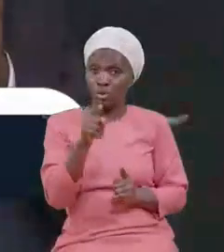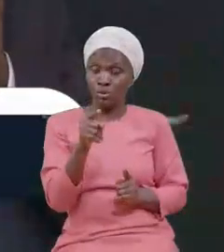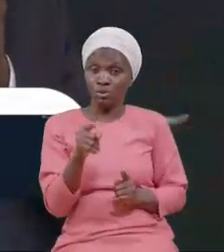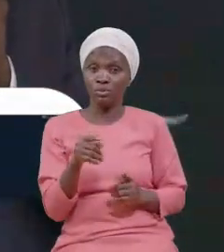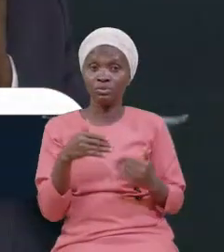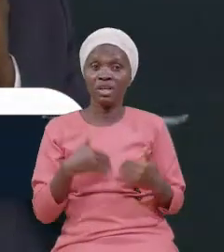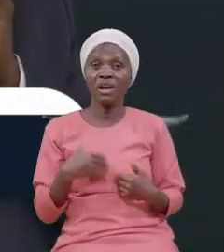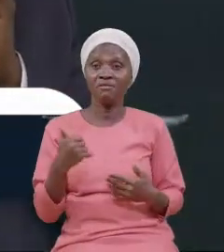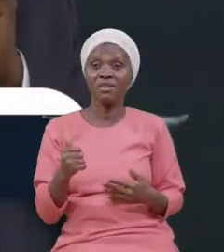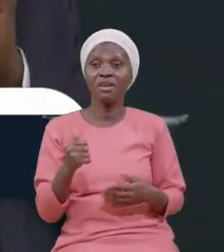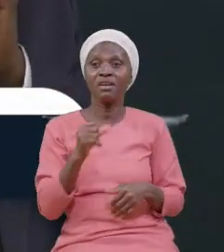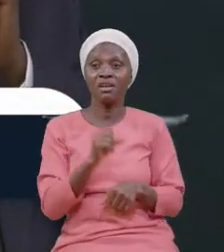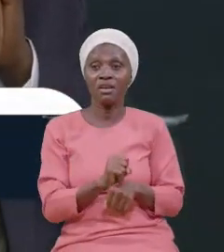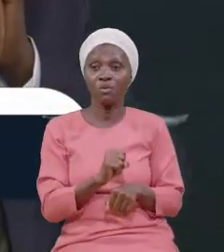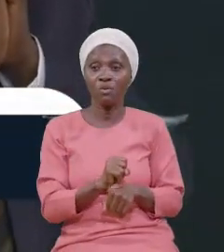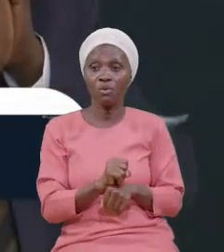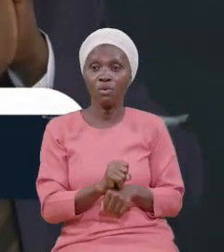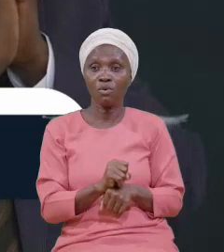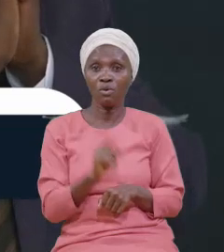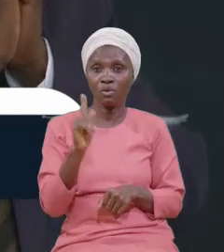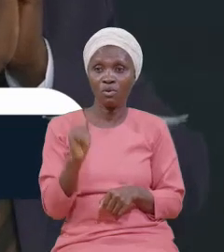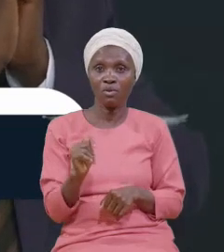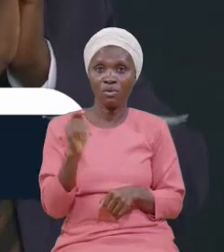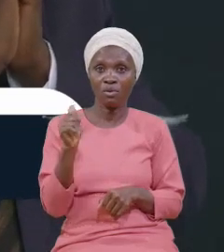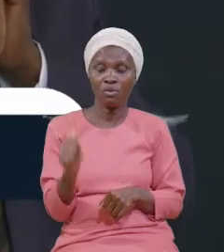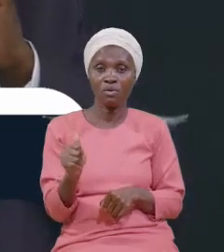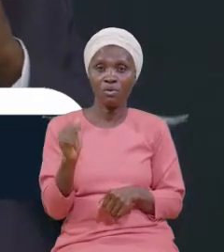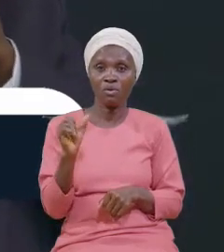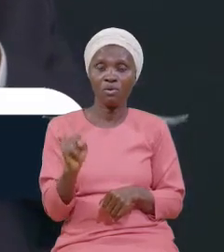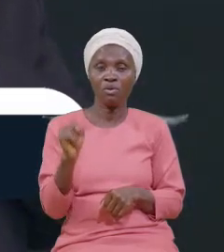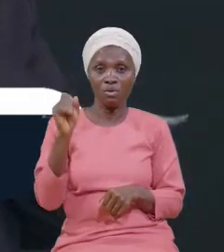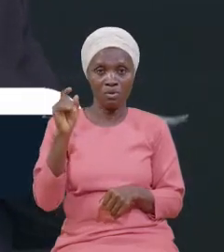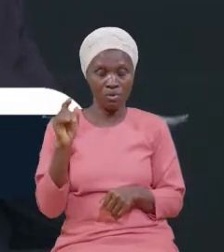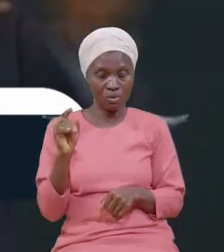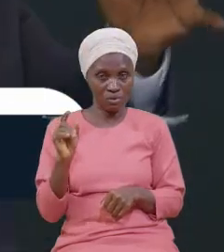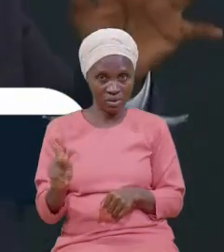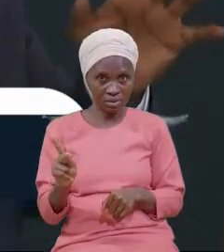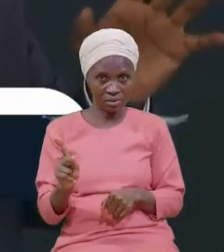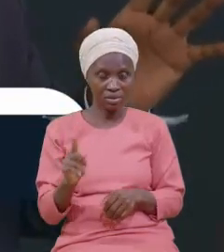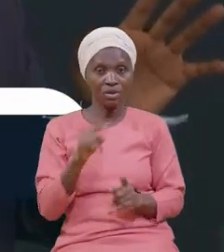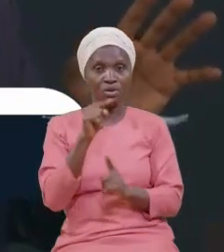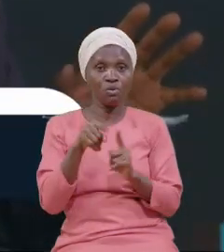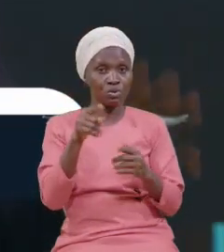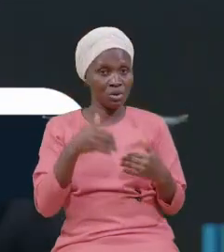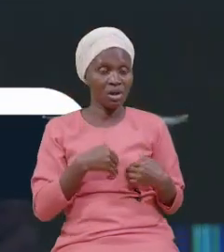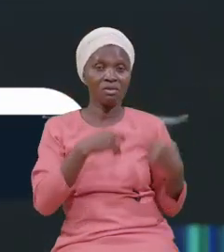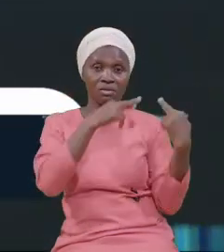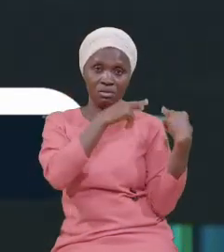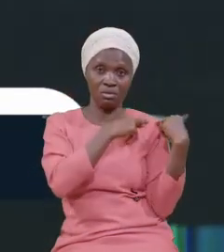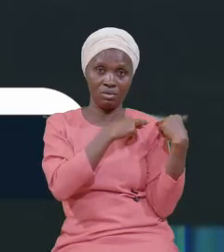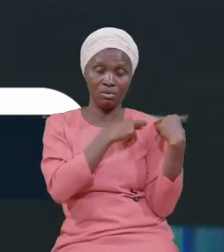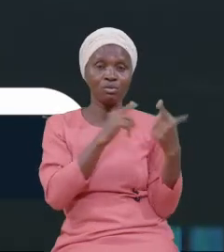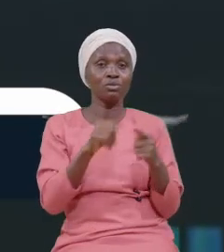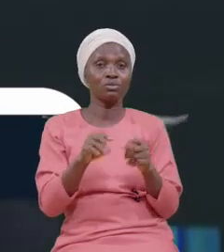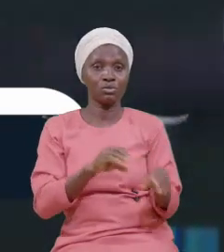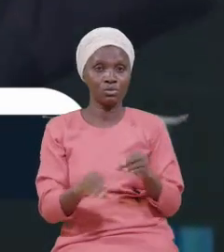when you have an assignment, when you have a responsibility, when you have a duty